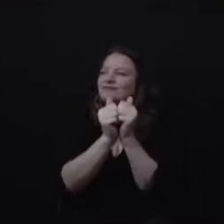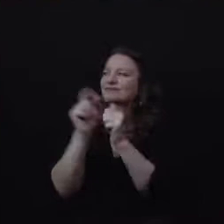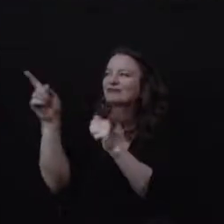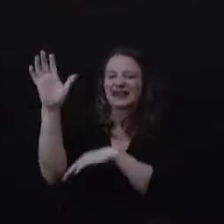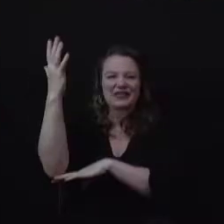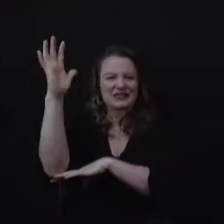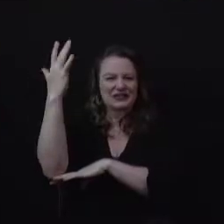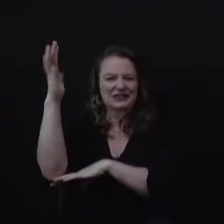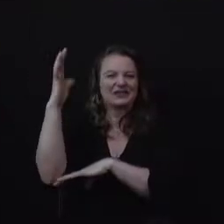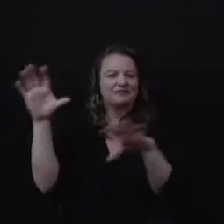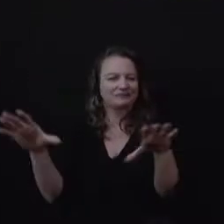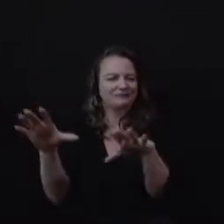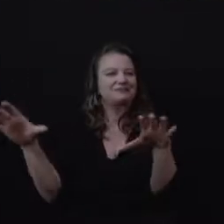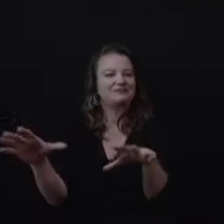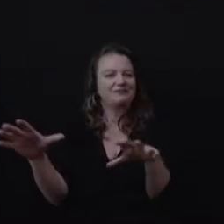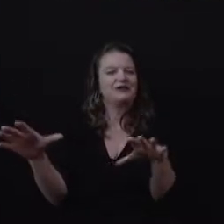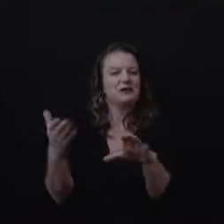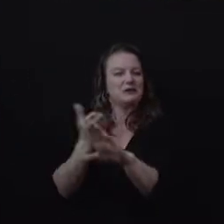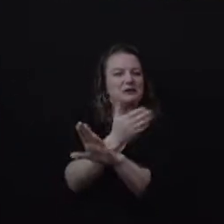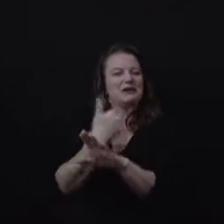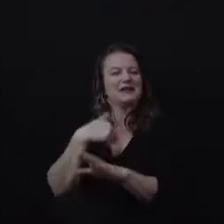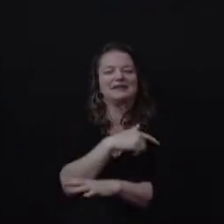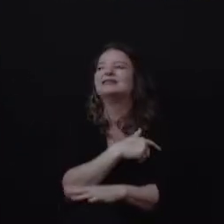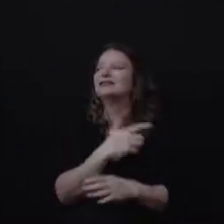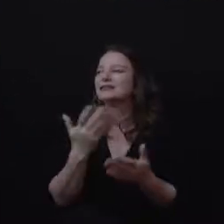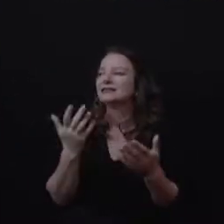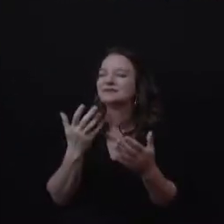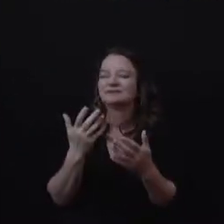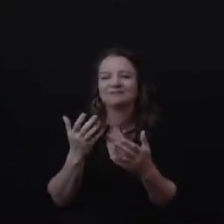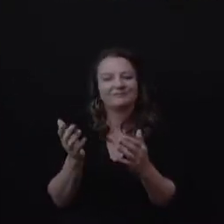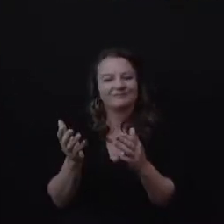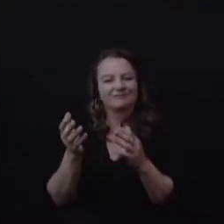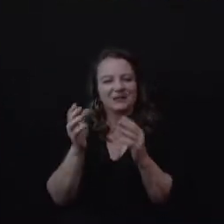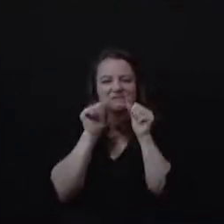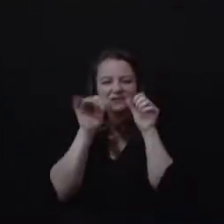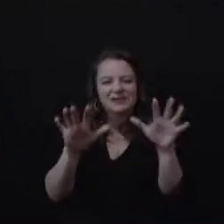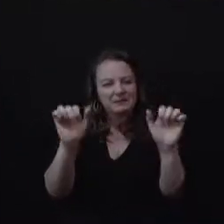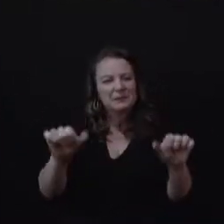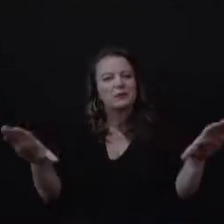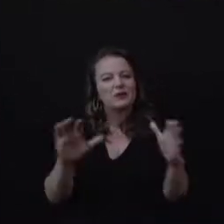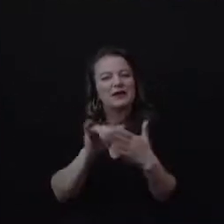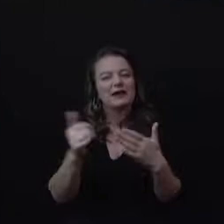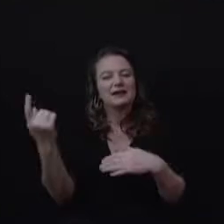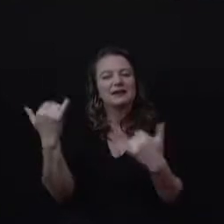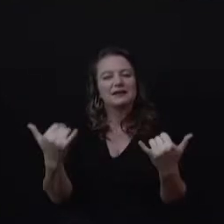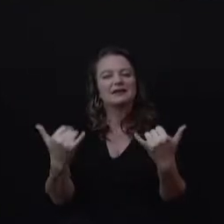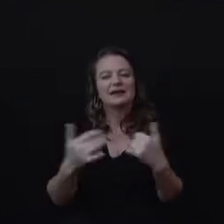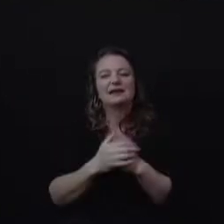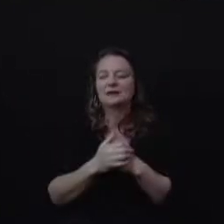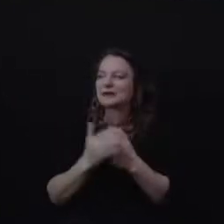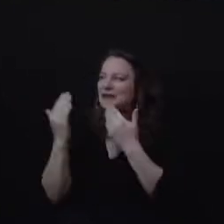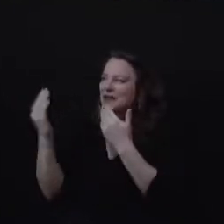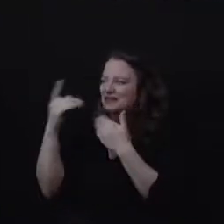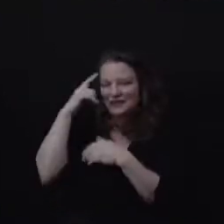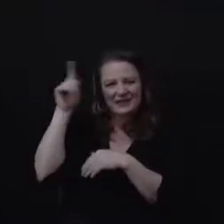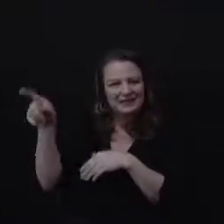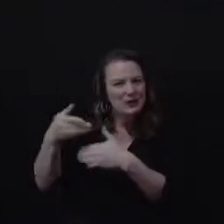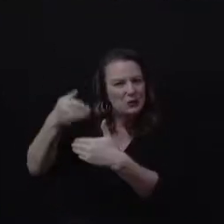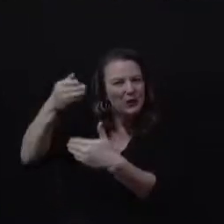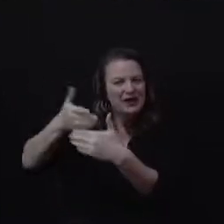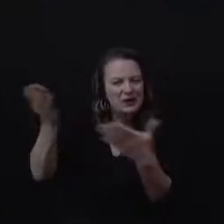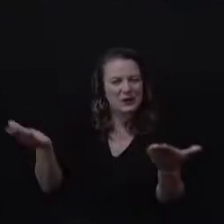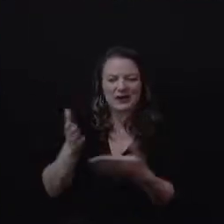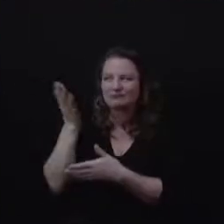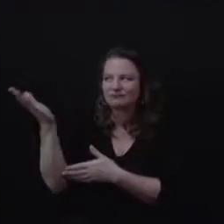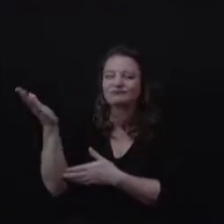of us. What a gift and a blessing it is for us to be able to do that today. Amen. Amen. That's why we're so thankful for these windows in this sanctuary,